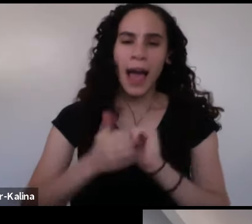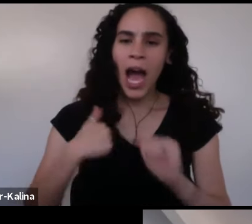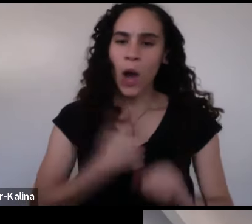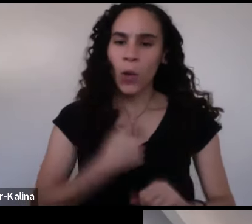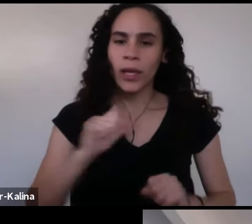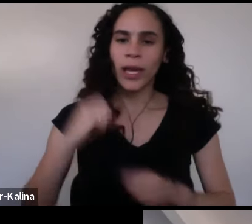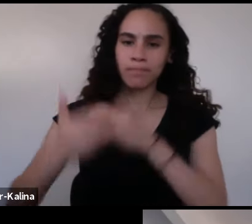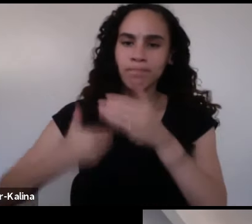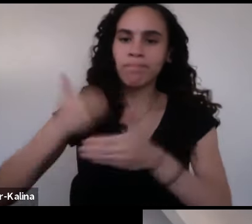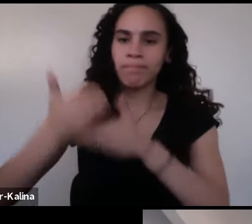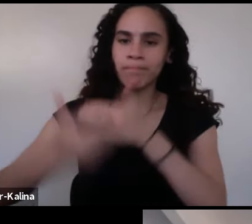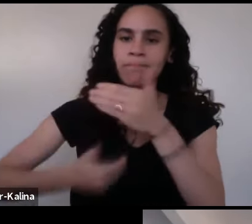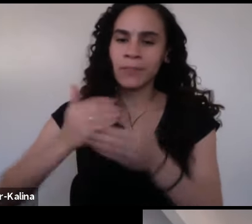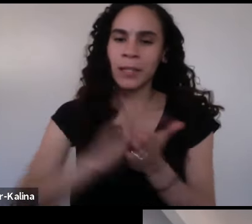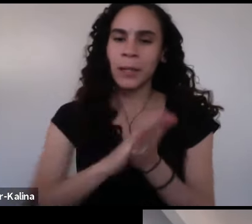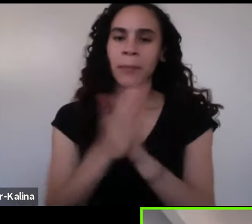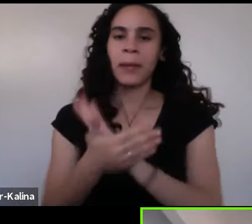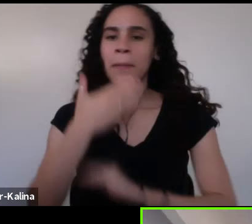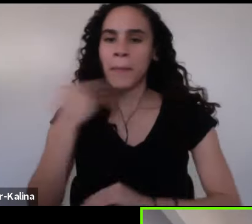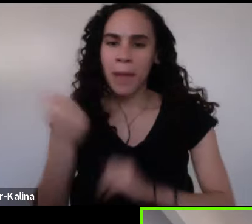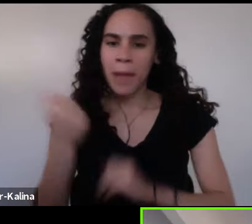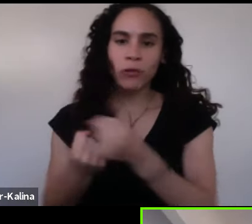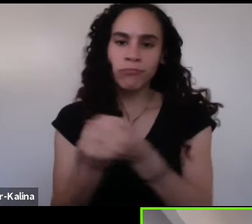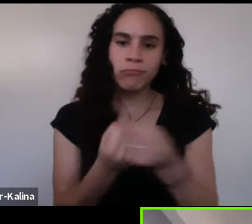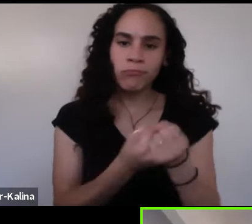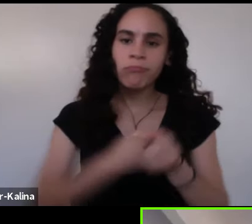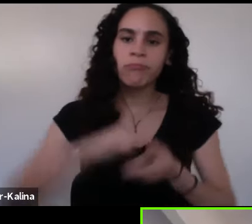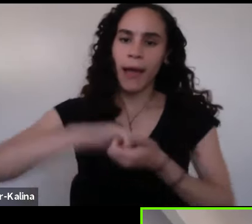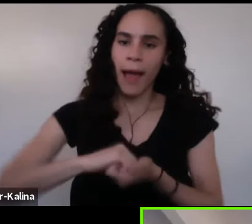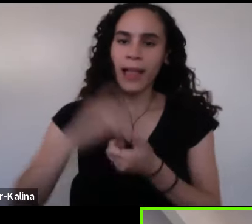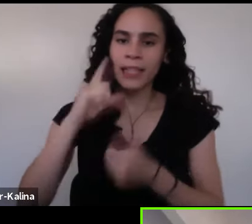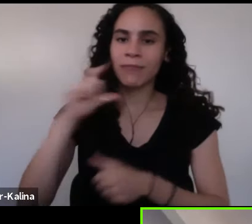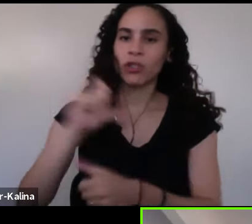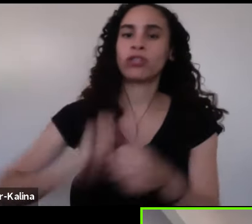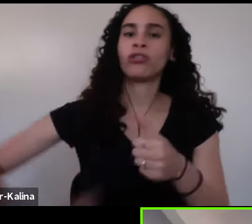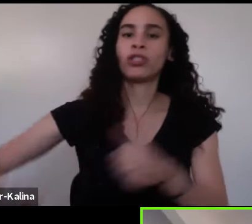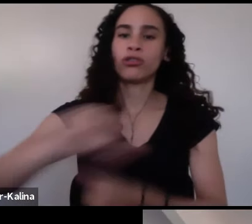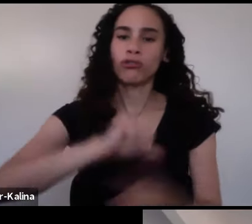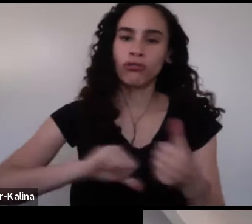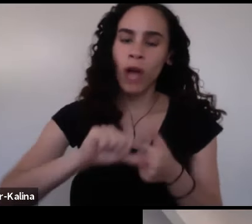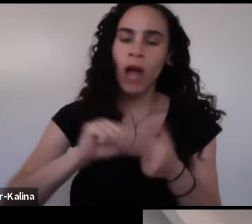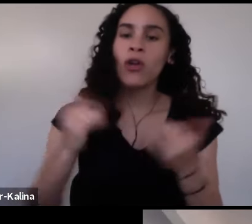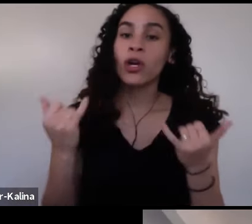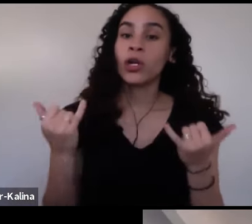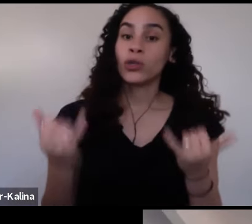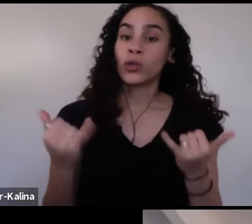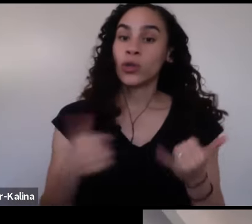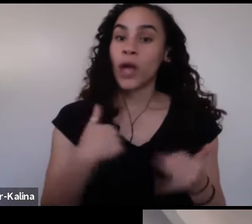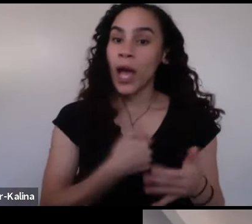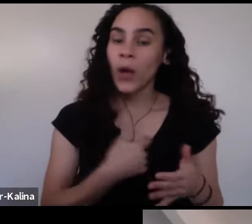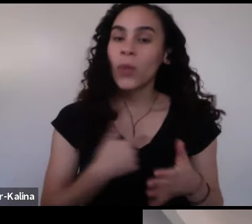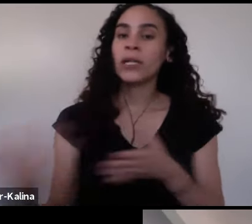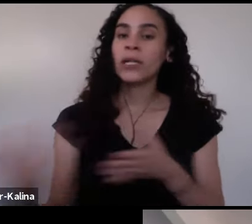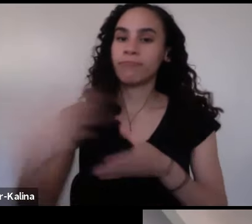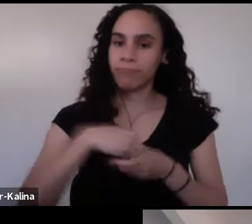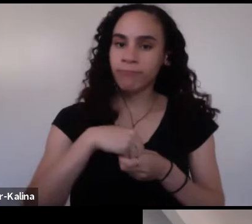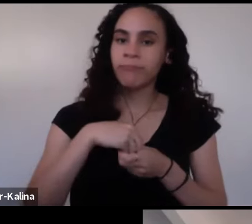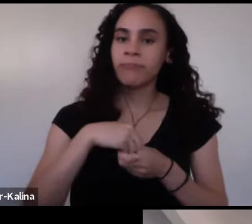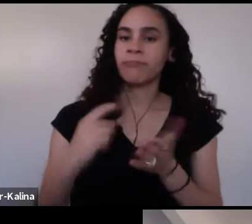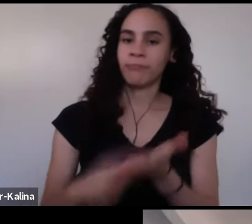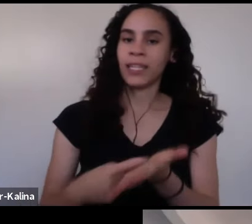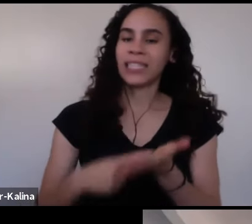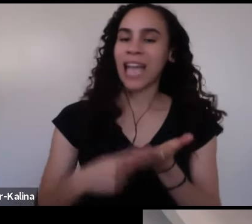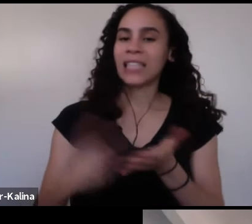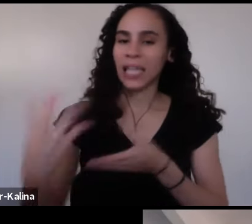be better allies and advocates for each other. So today we're discussing engaging leadership and a whole lot more with my friend and colleague